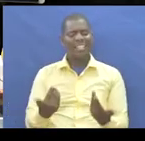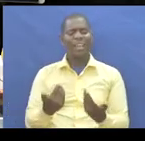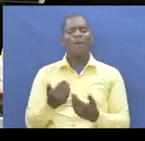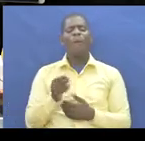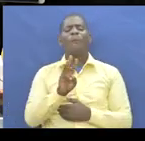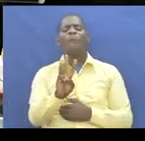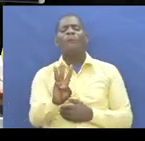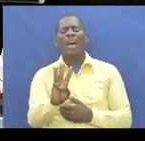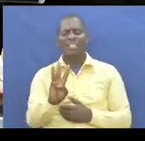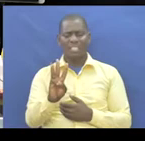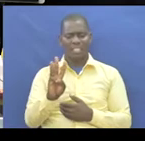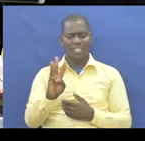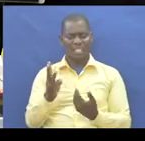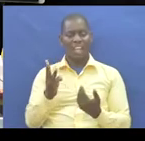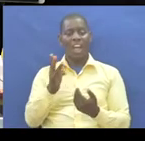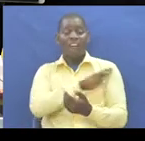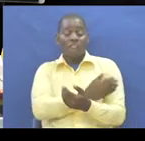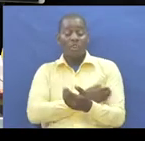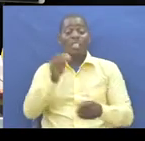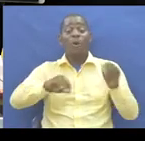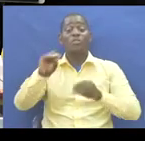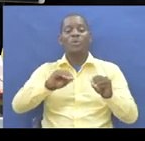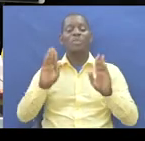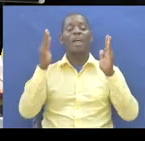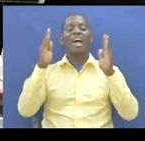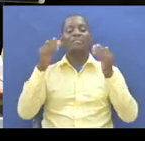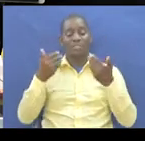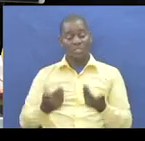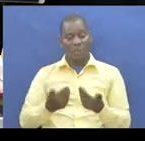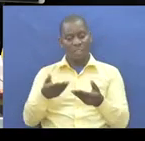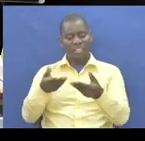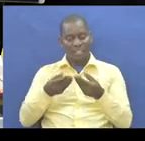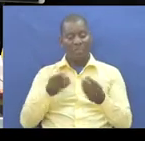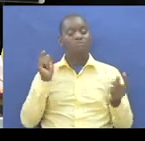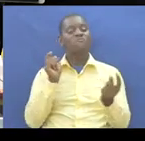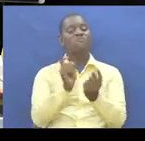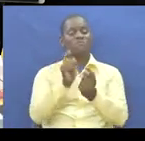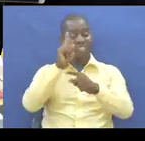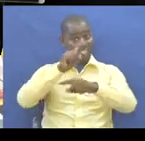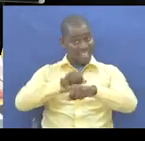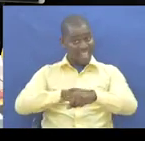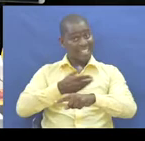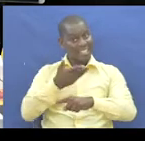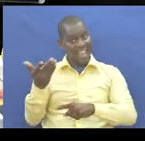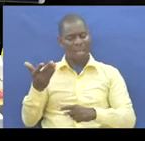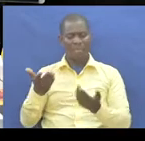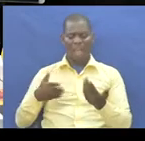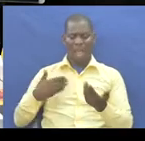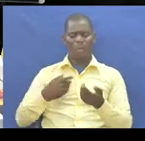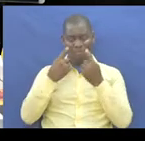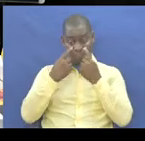subject and specifically for the force. I think you have seen what forces normally contributes to our